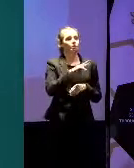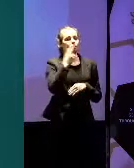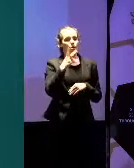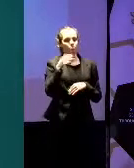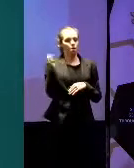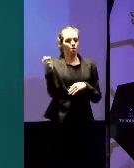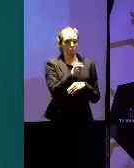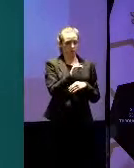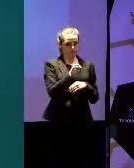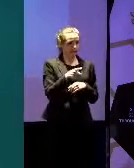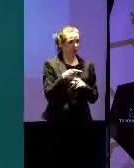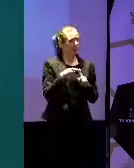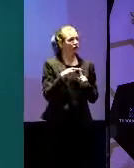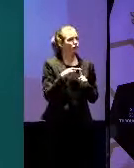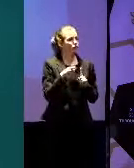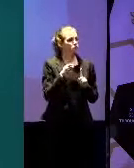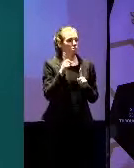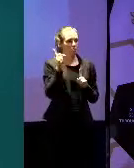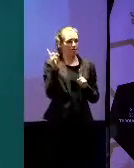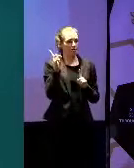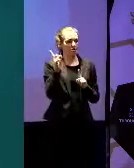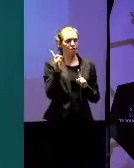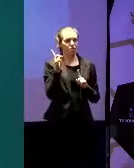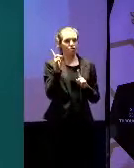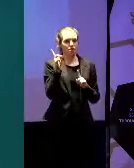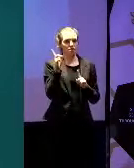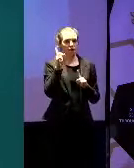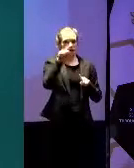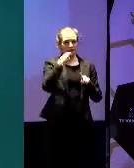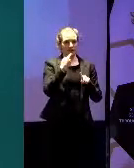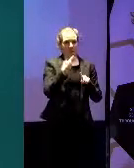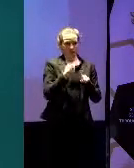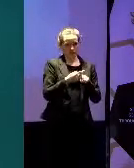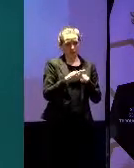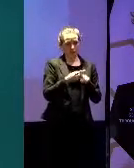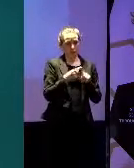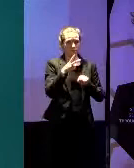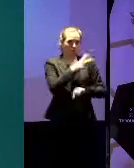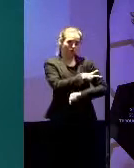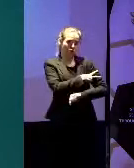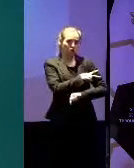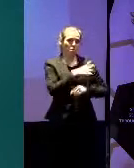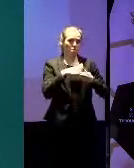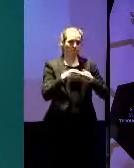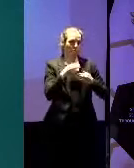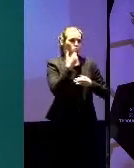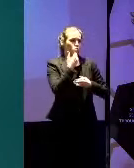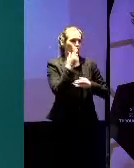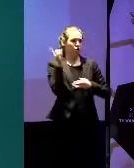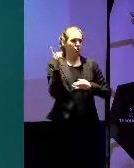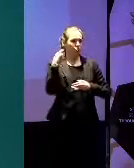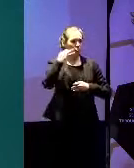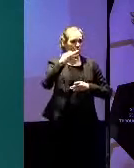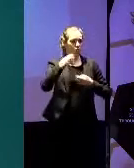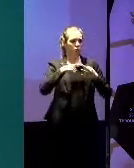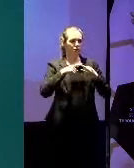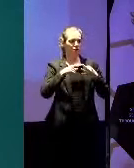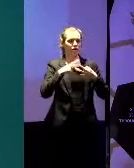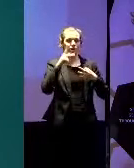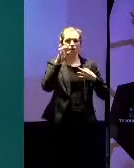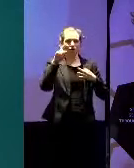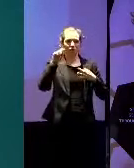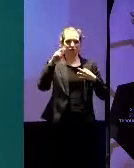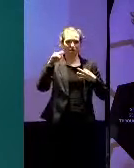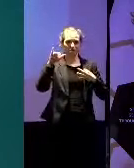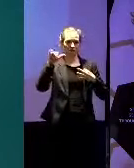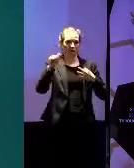minister. The ex-officio members are Mali Khadij, where is he? He's still over there. Stephen Jansen, our MEPS gentleman,